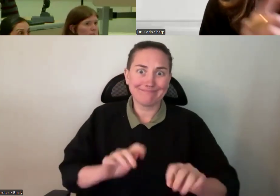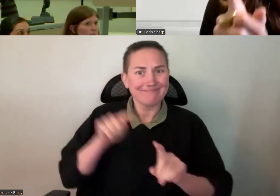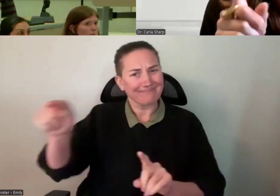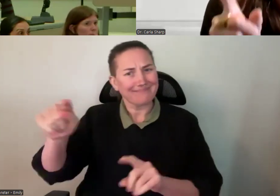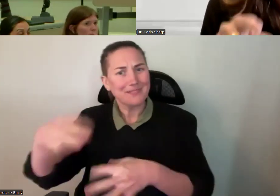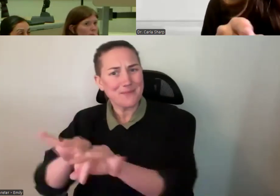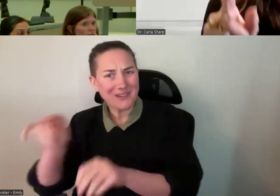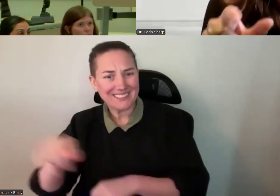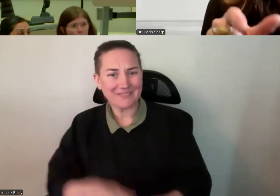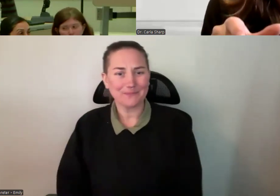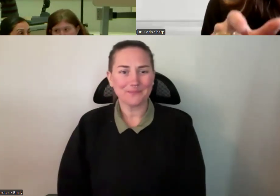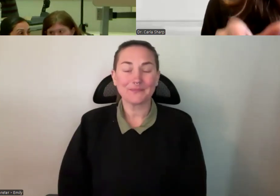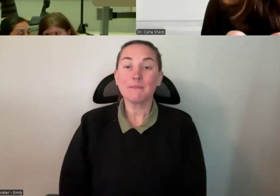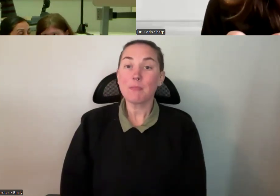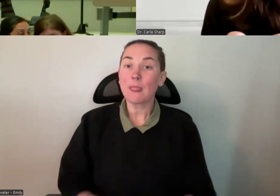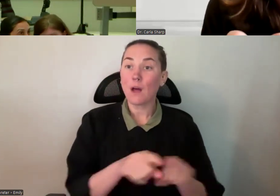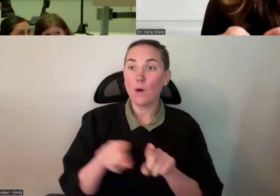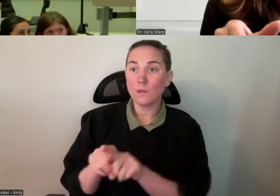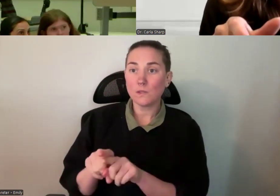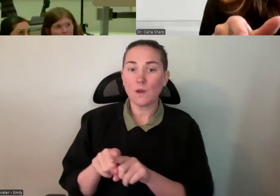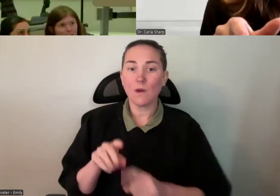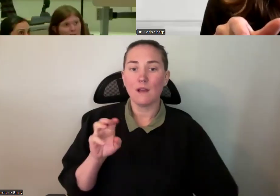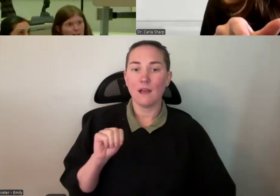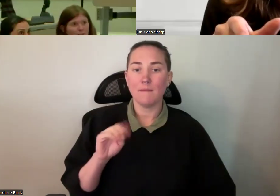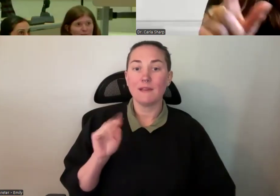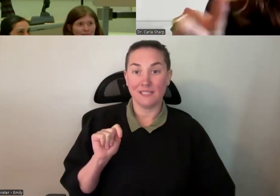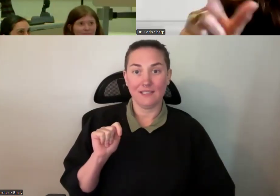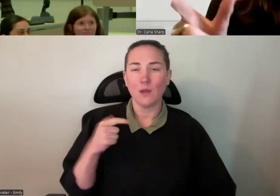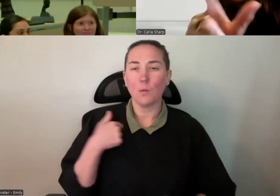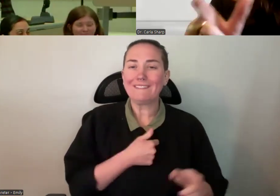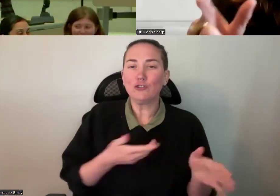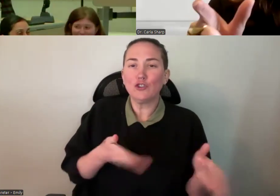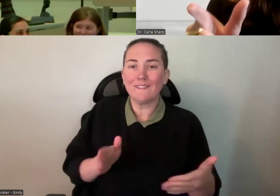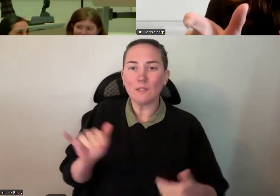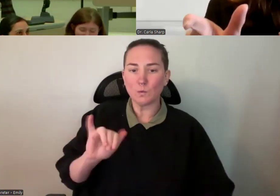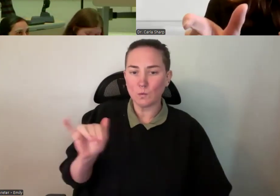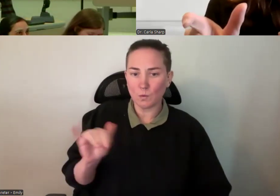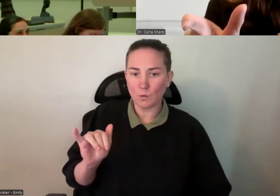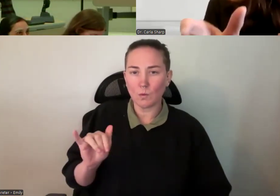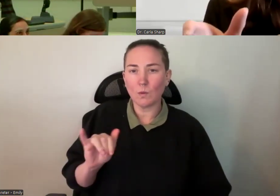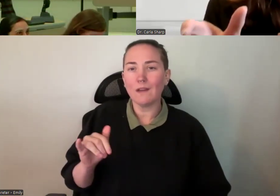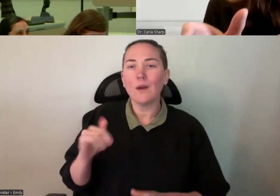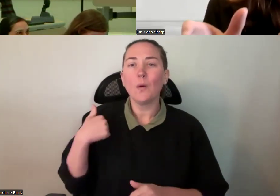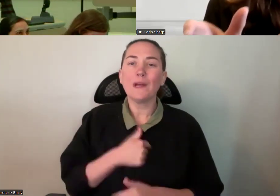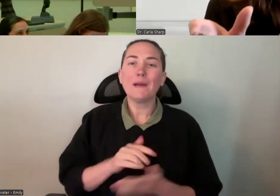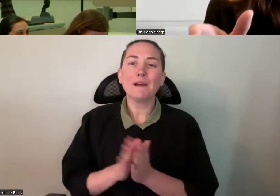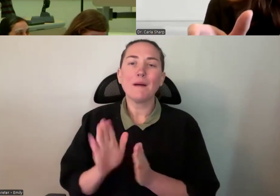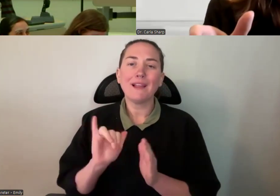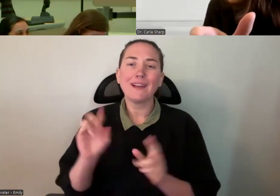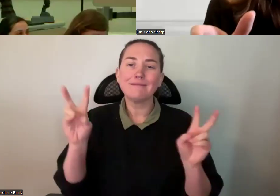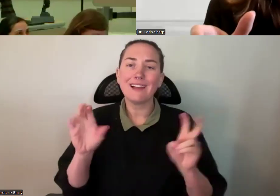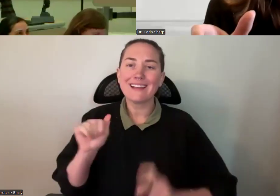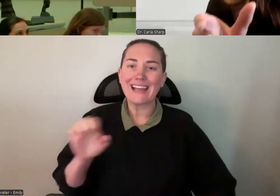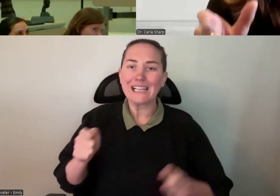we've shifted a little bit, at least in MBT, to become a little bit more case managers than what we've ever been